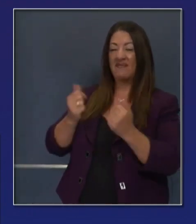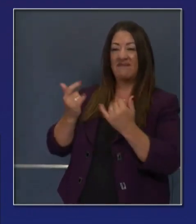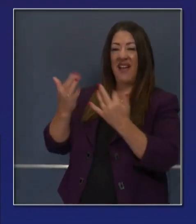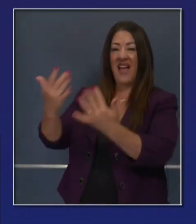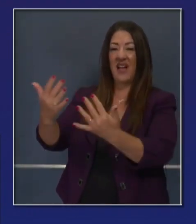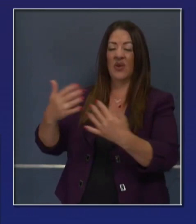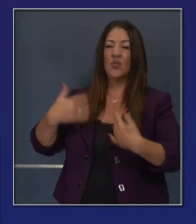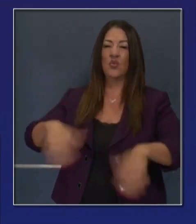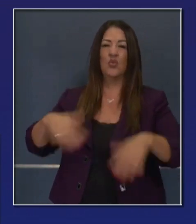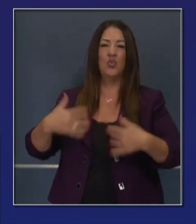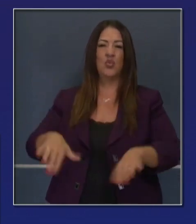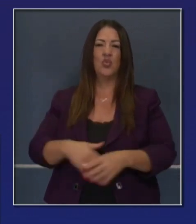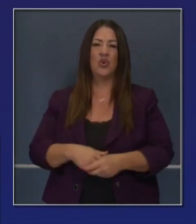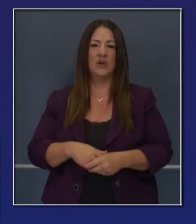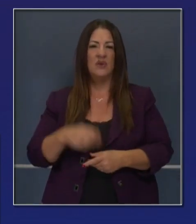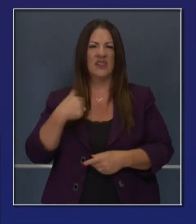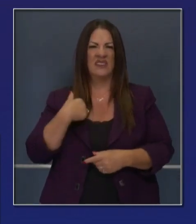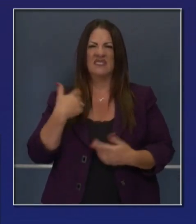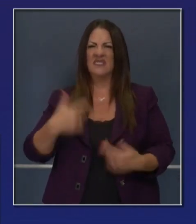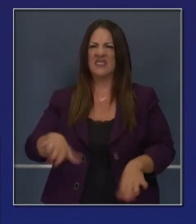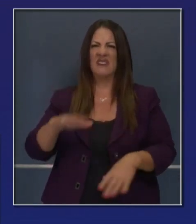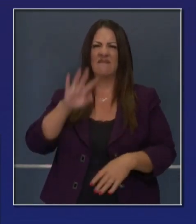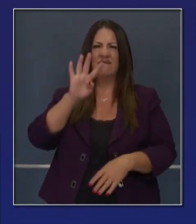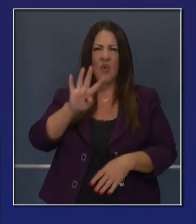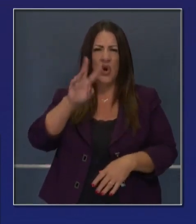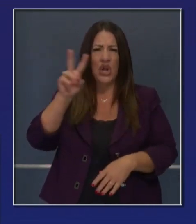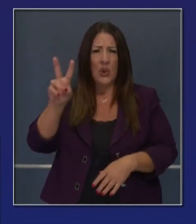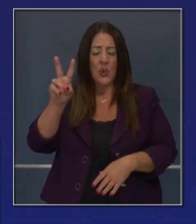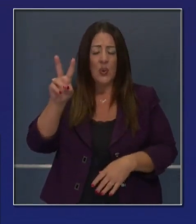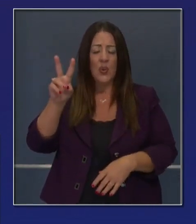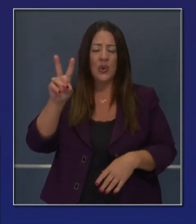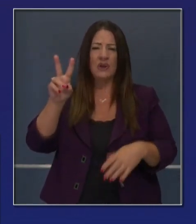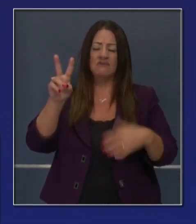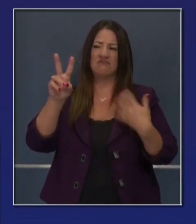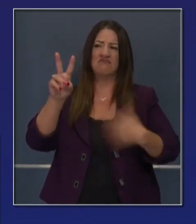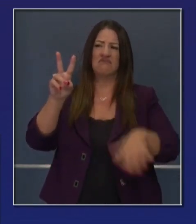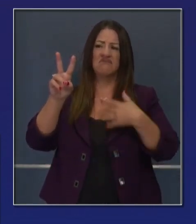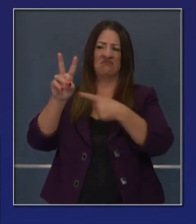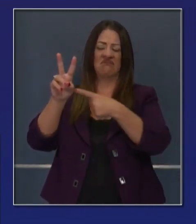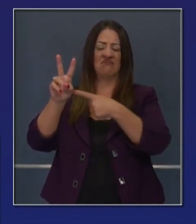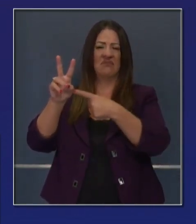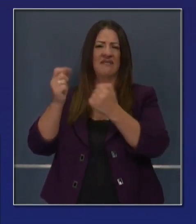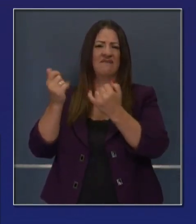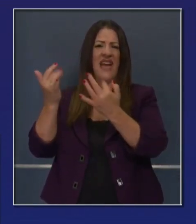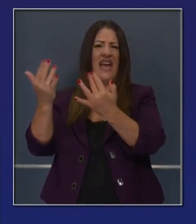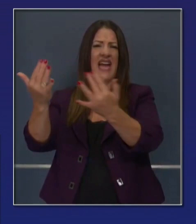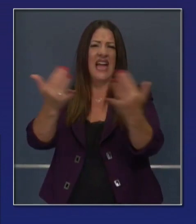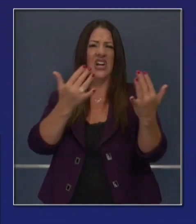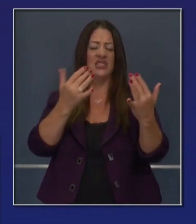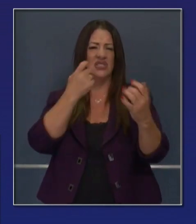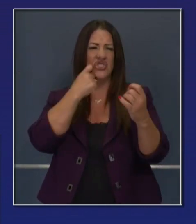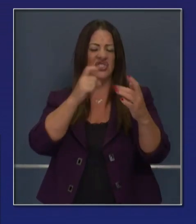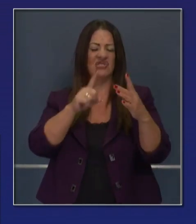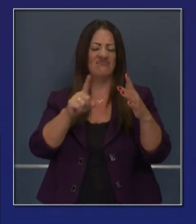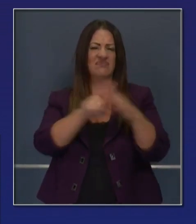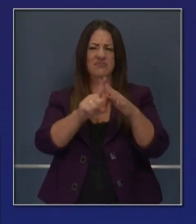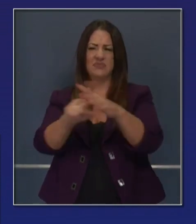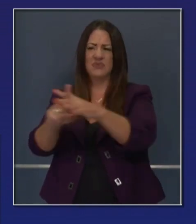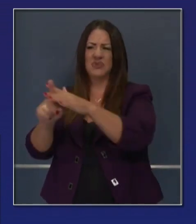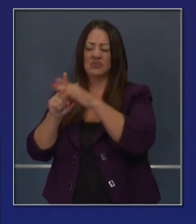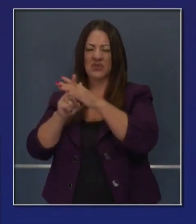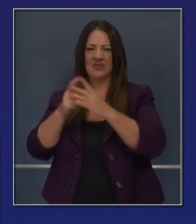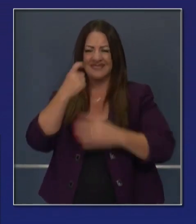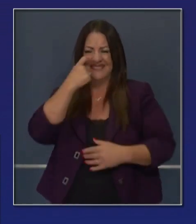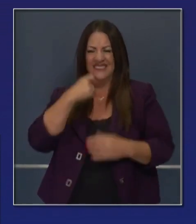initial starts in the last 24 hours, meaning 42 wildfires had ignited just in the last